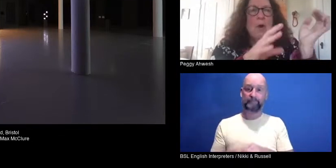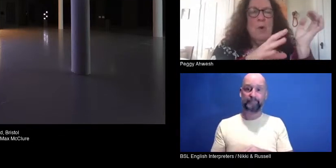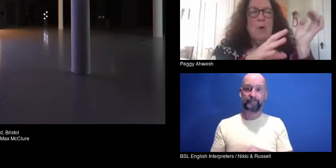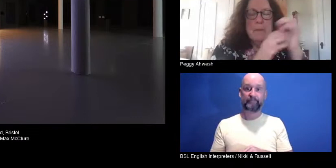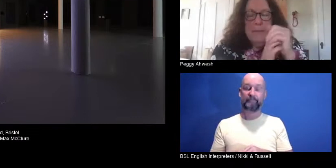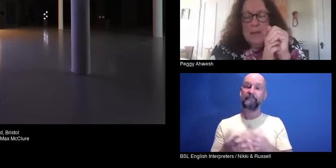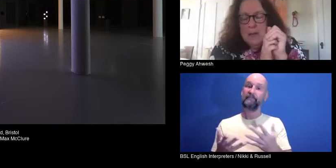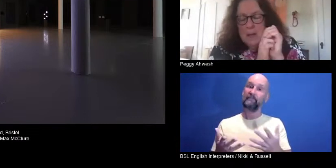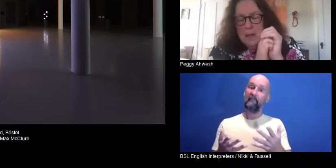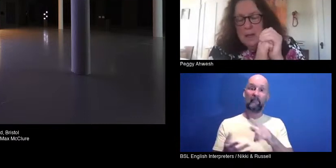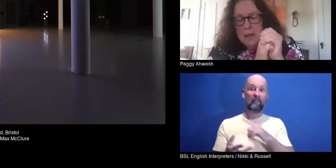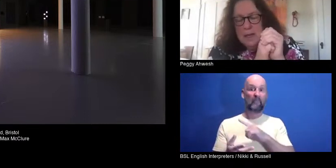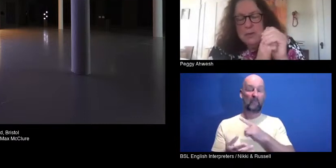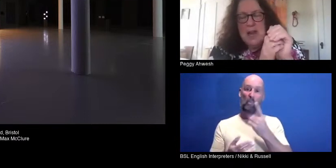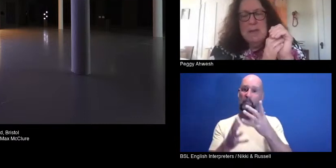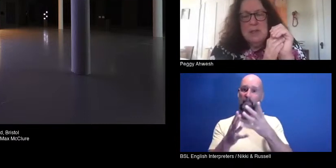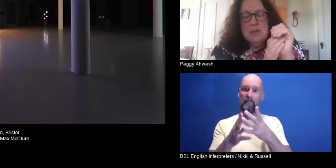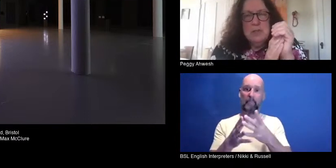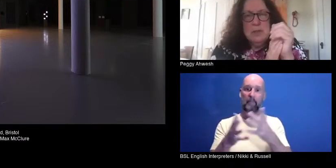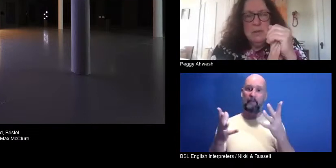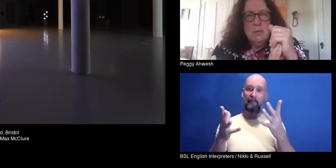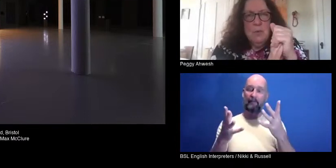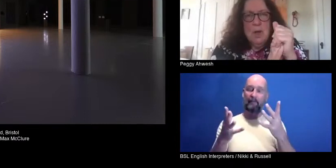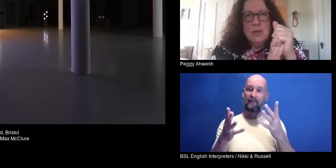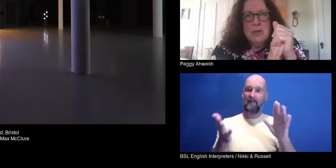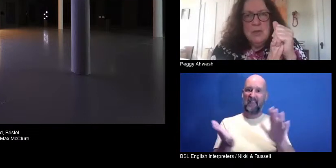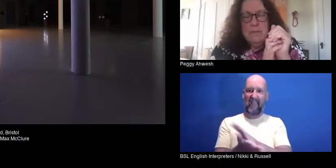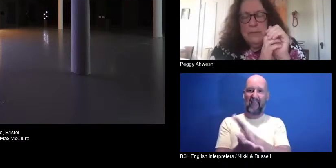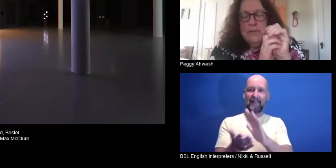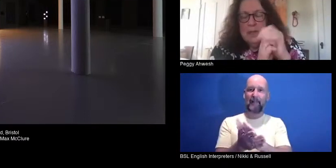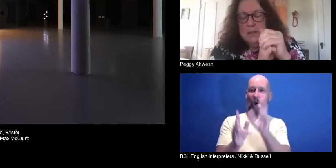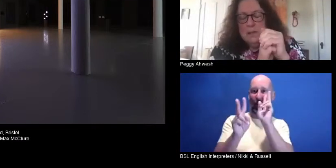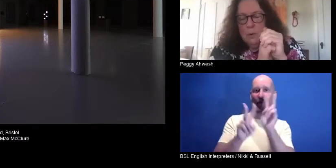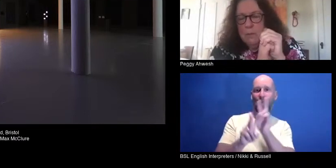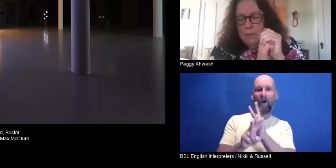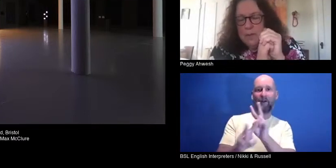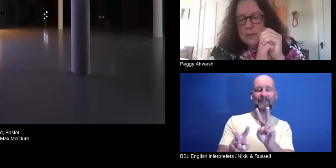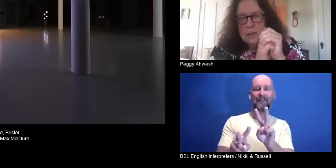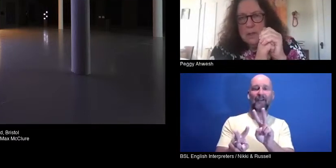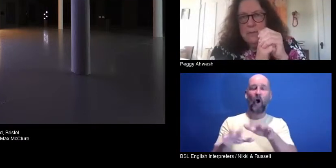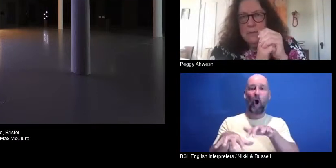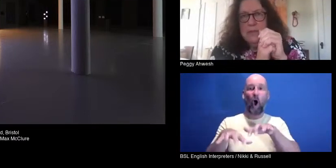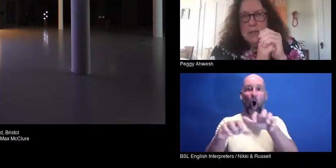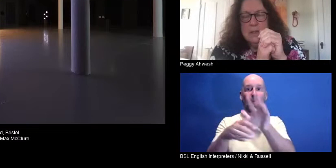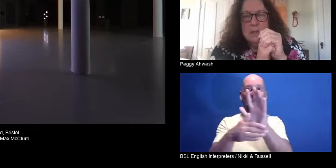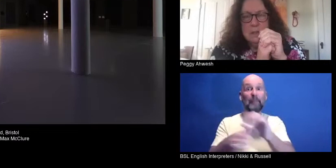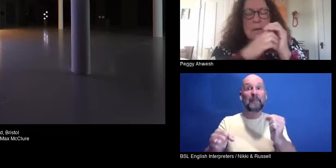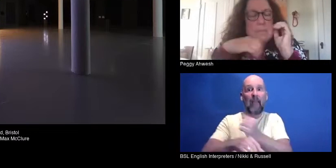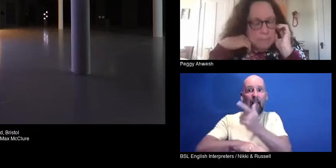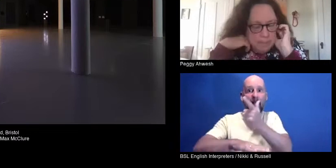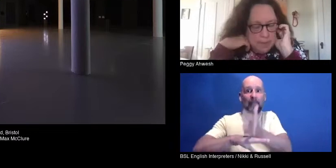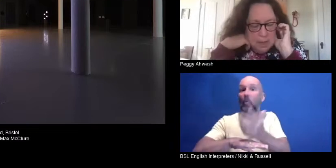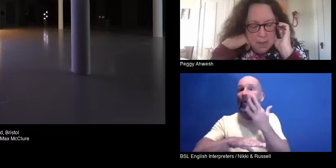you know, one of our big entertainments was to watch 50s horror movies and 50s, you know, kind